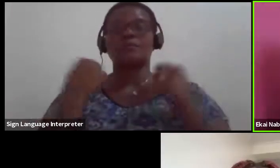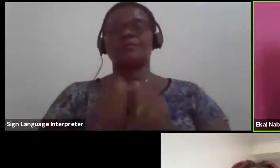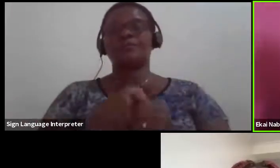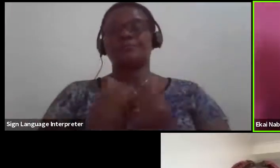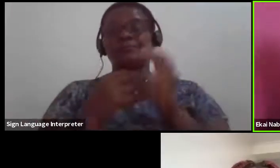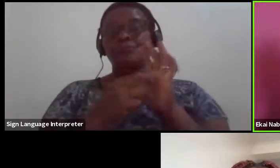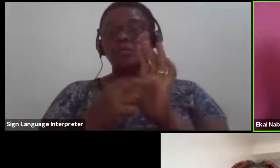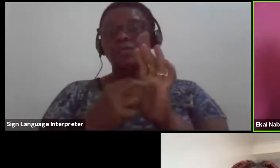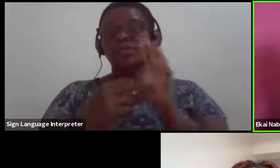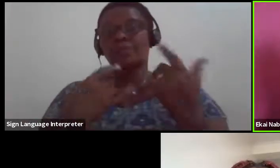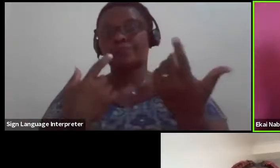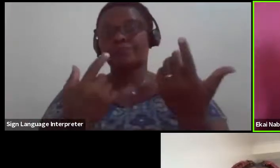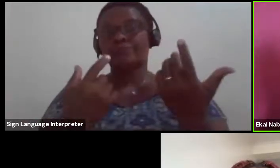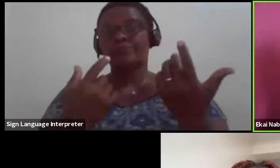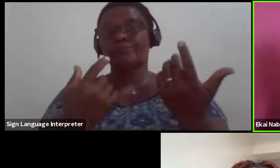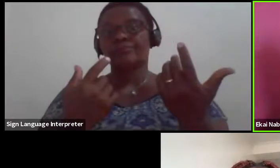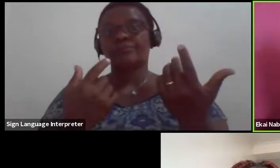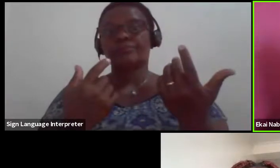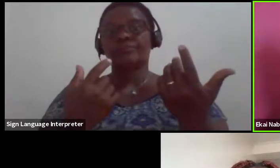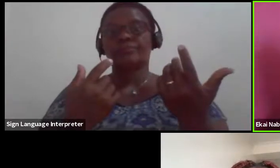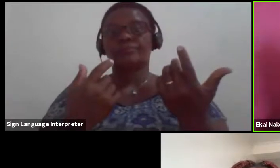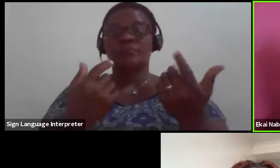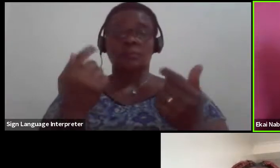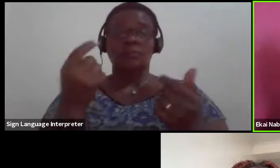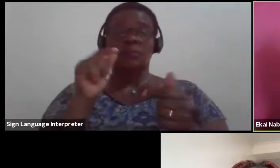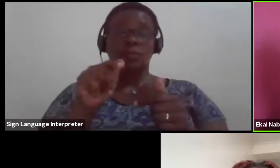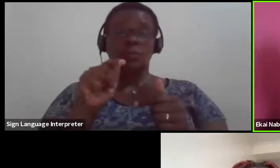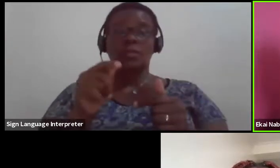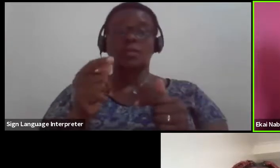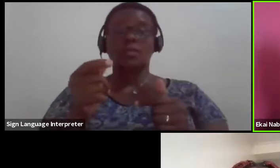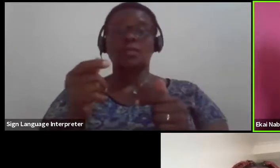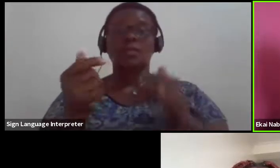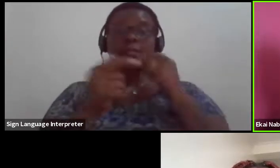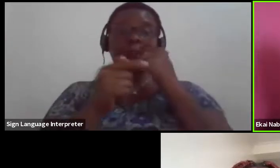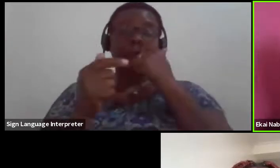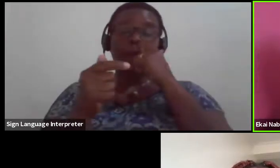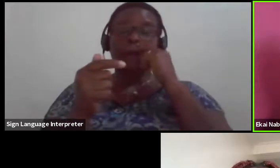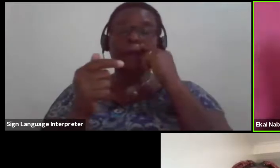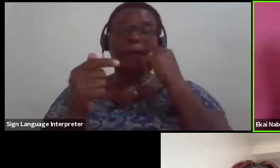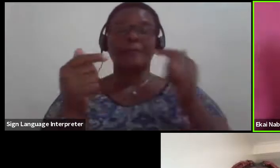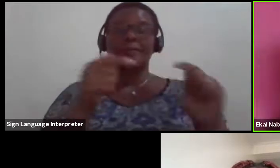introduction. We are going to discuss, about